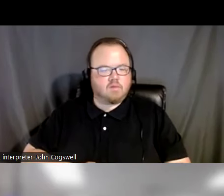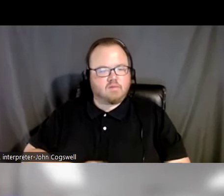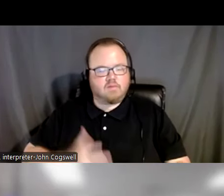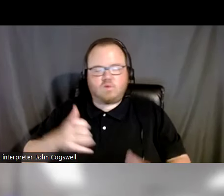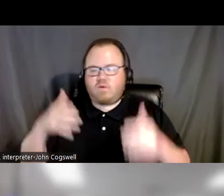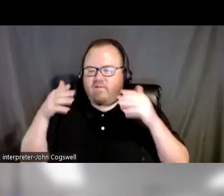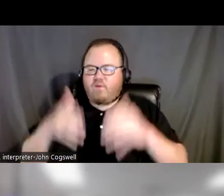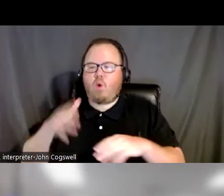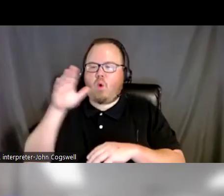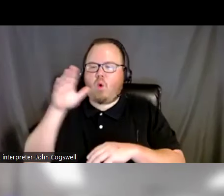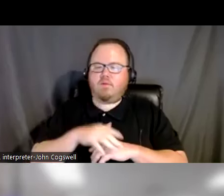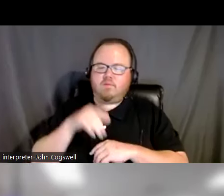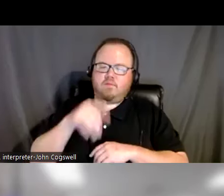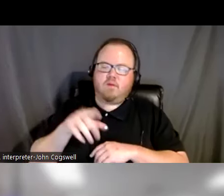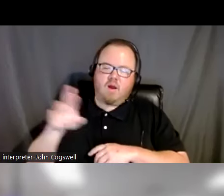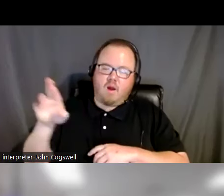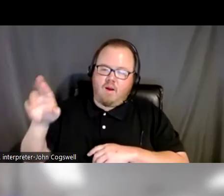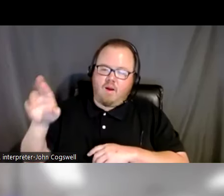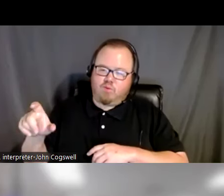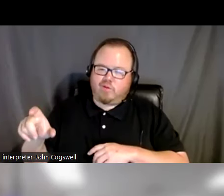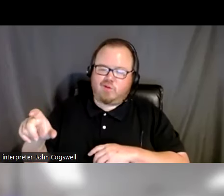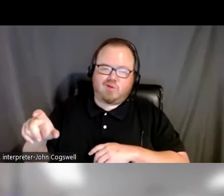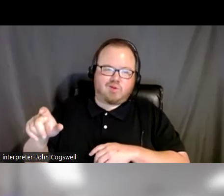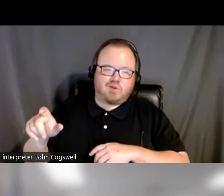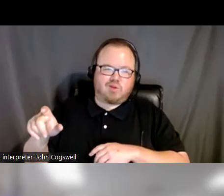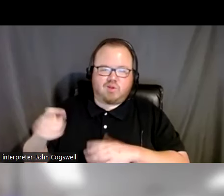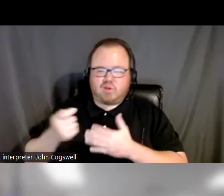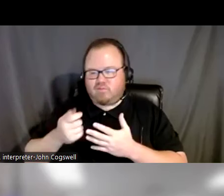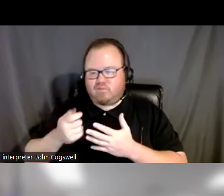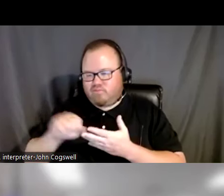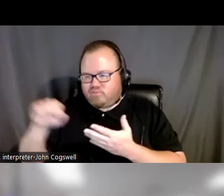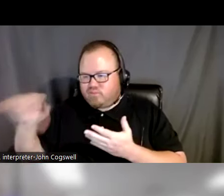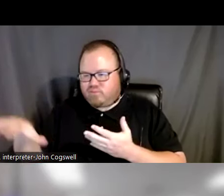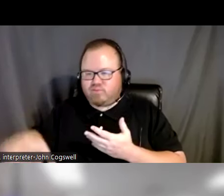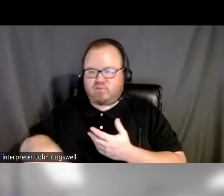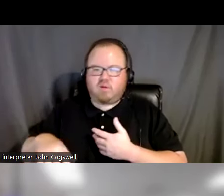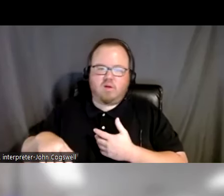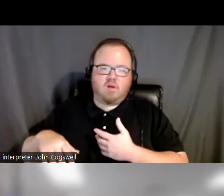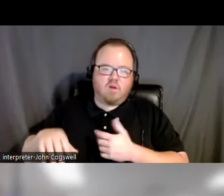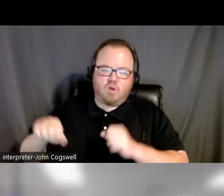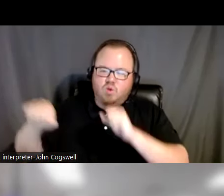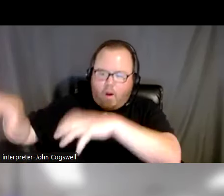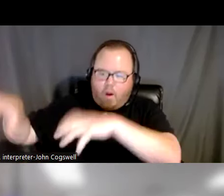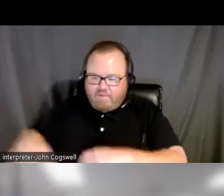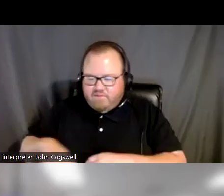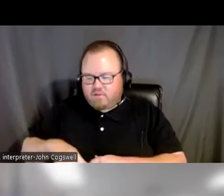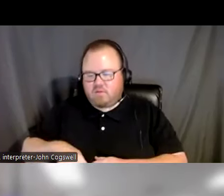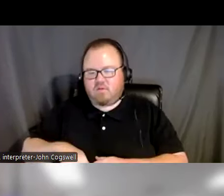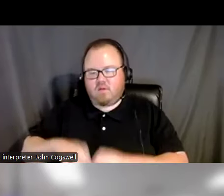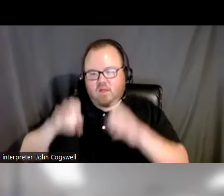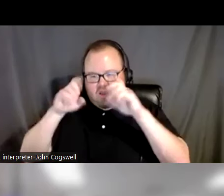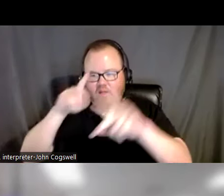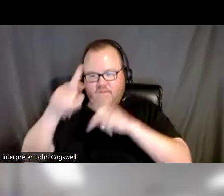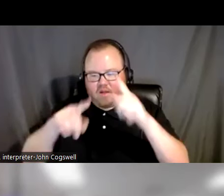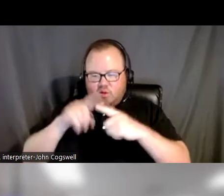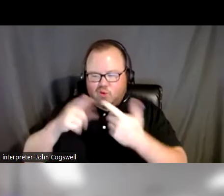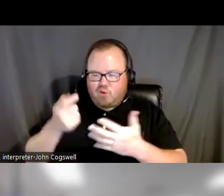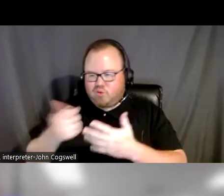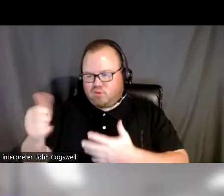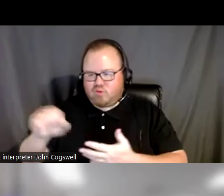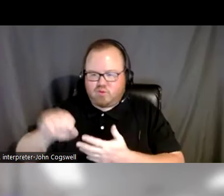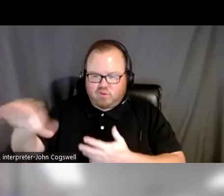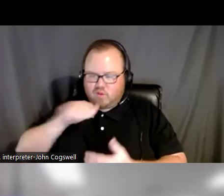on, prescription disposals, drug disposals, drug drop-offs, whatever you want to call it, educating people to get rid of those pills, not just